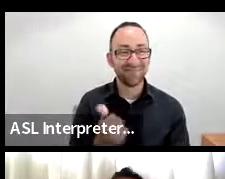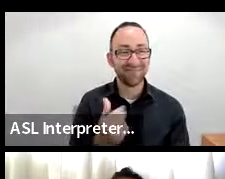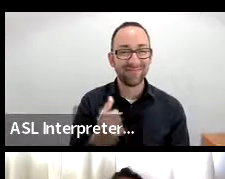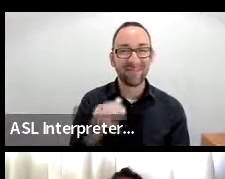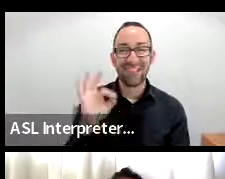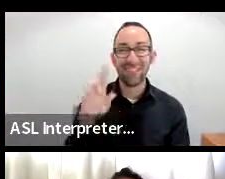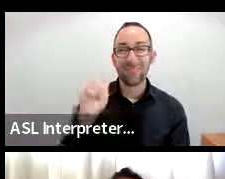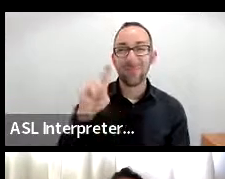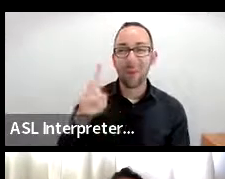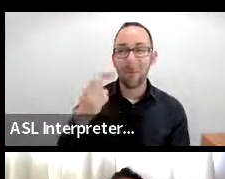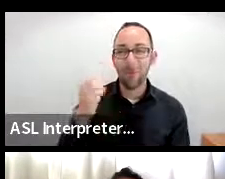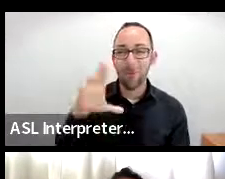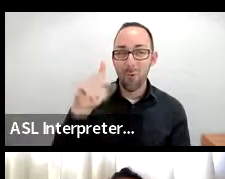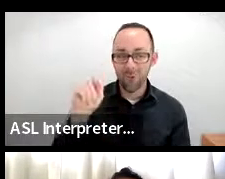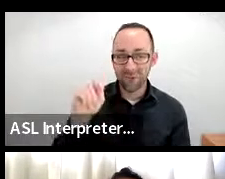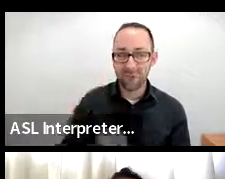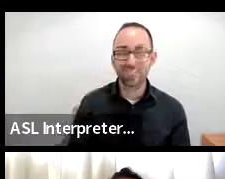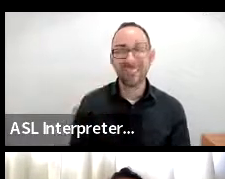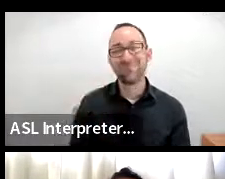Frau Holt,